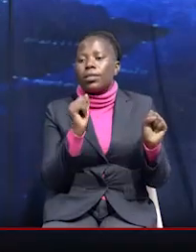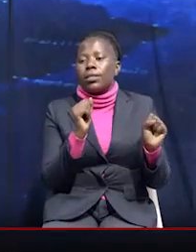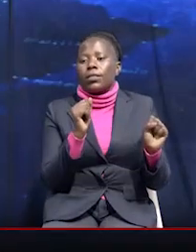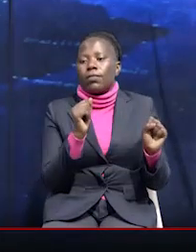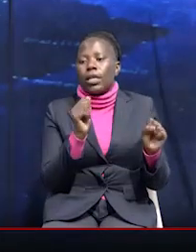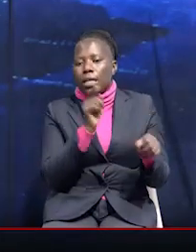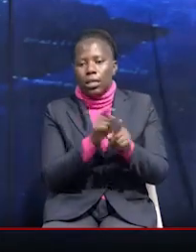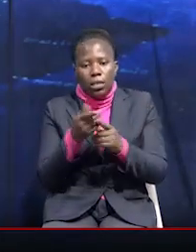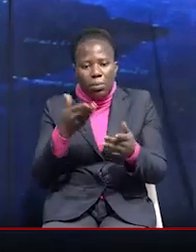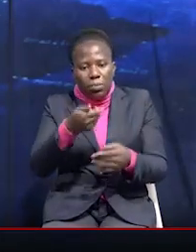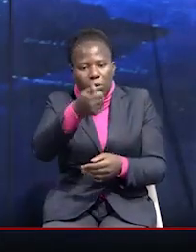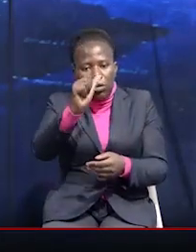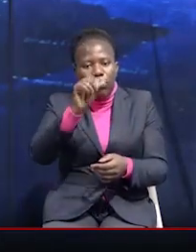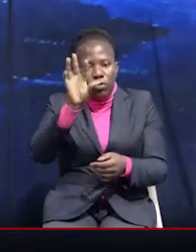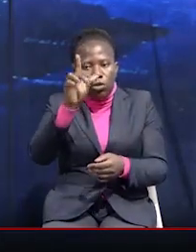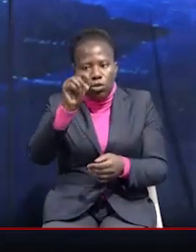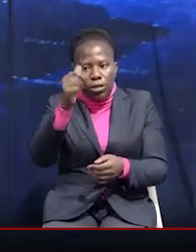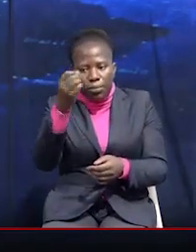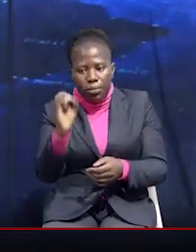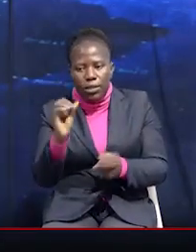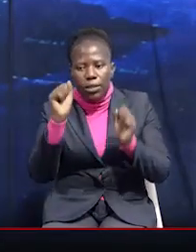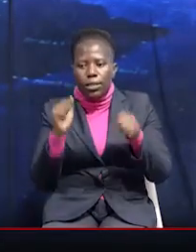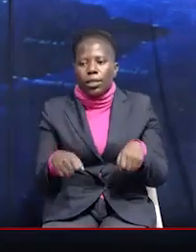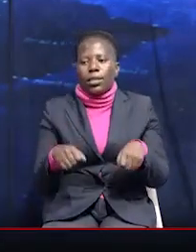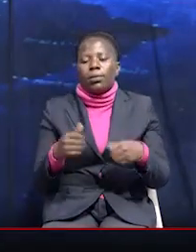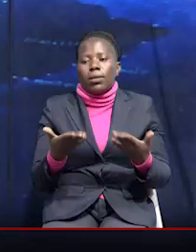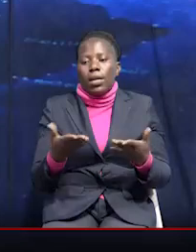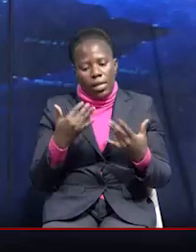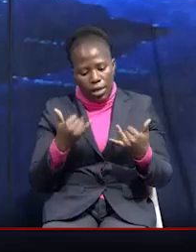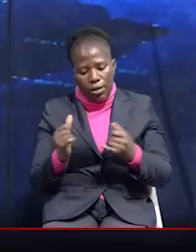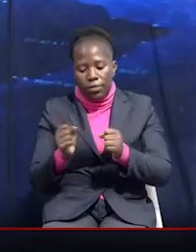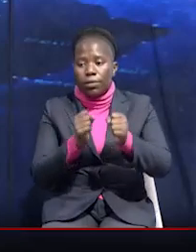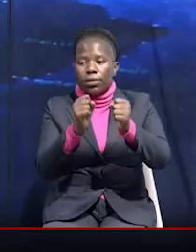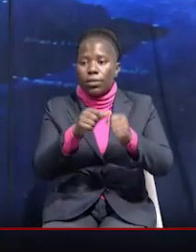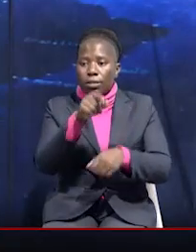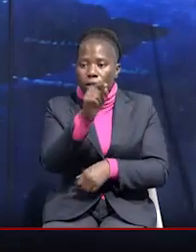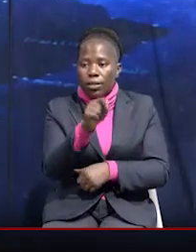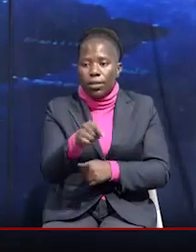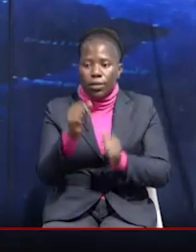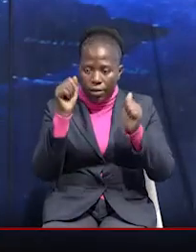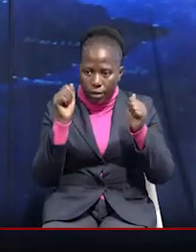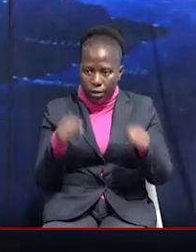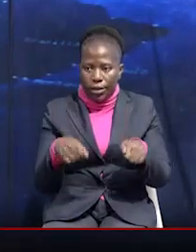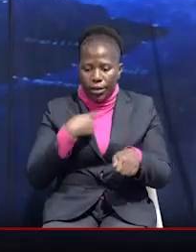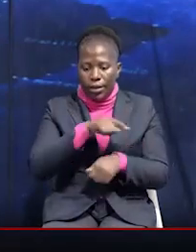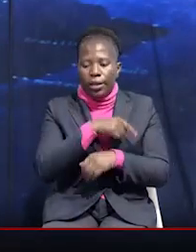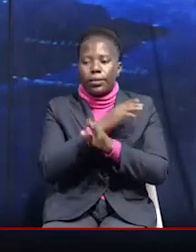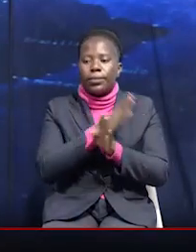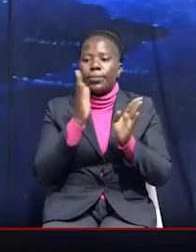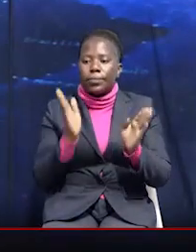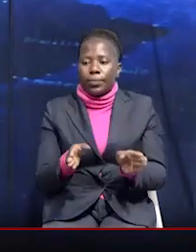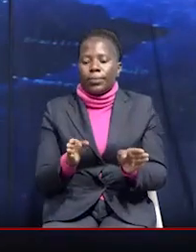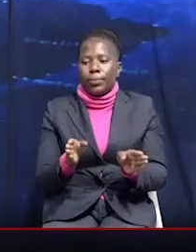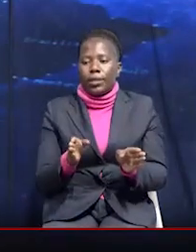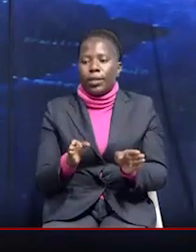get 20%. So it should be just a system that should be mentally developed in ourselves as well as Zambia, and that should also